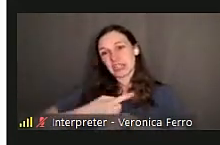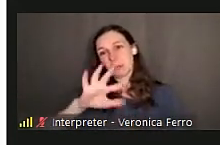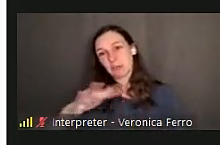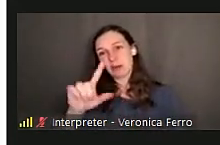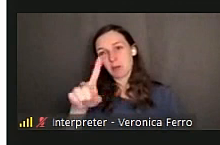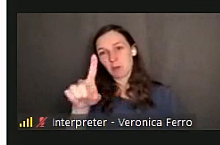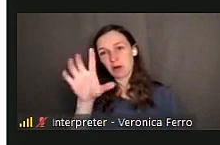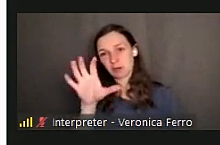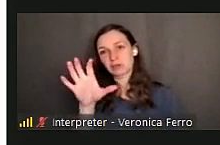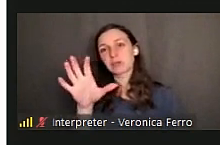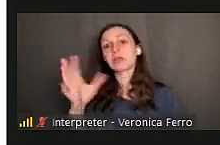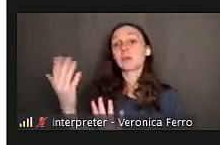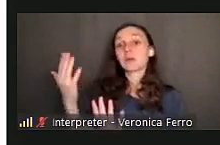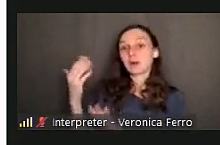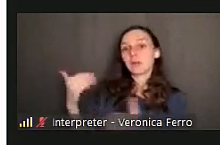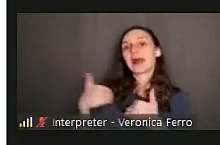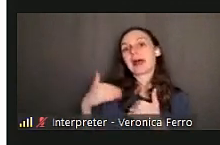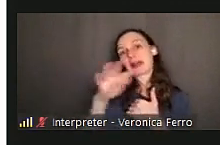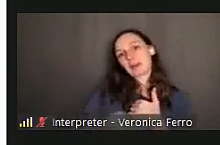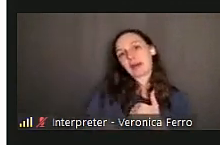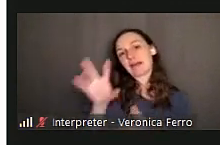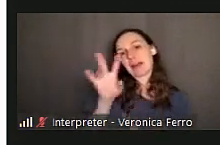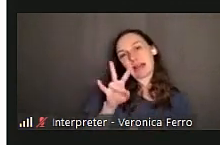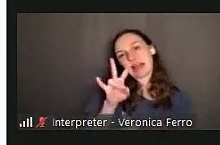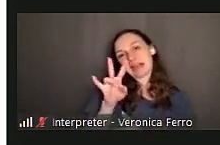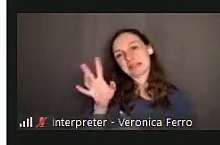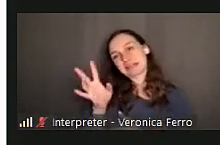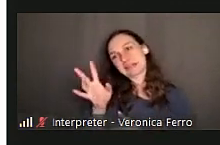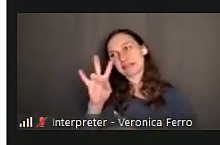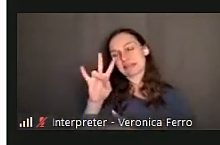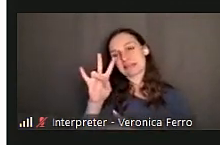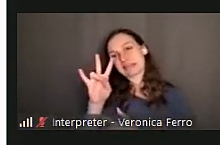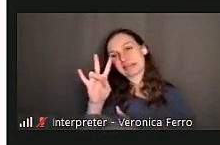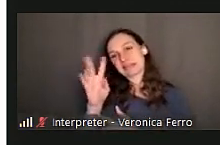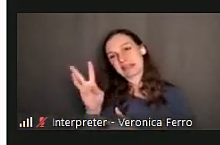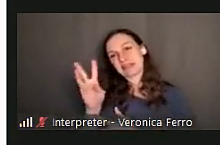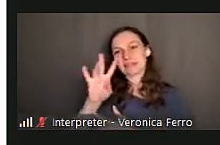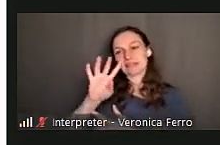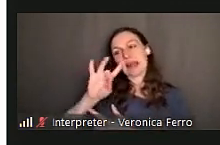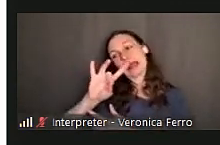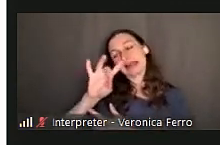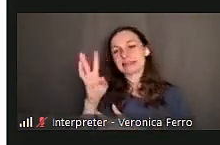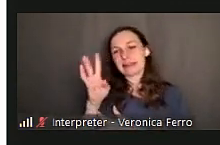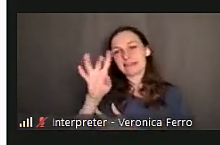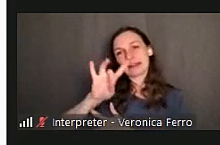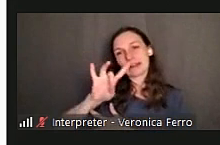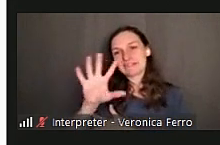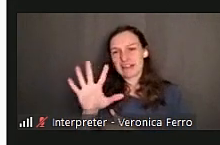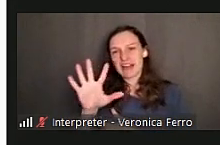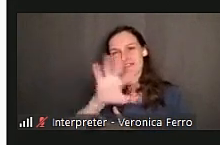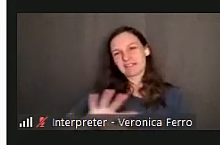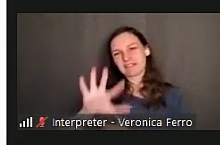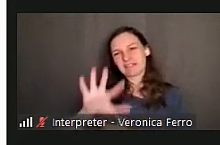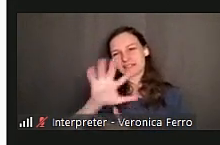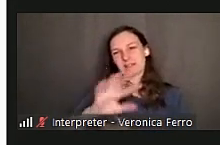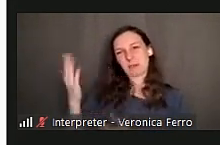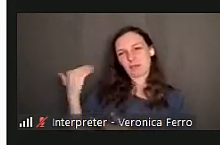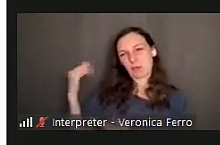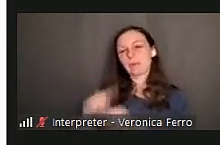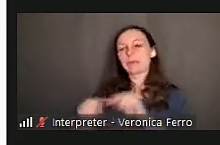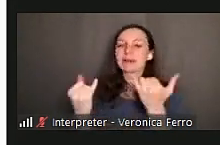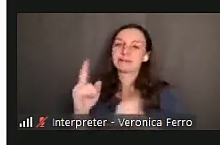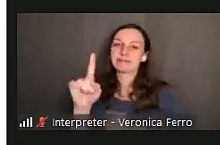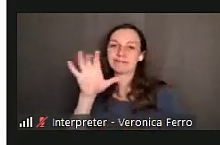So continuing to watch our hospitalization numbers very closely. Again, concern with that percent positivity is a